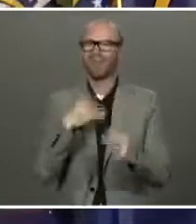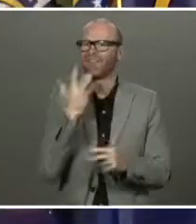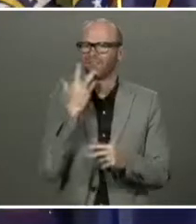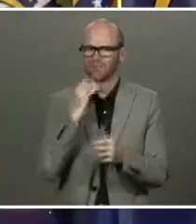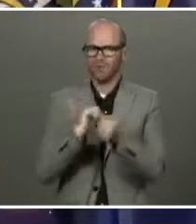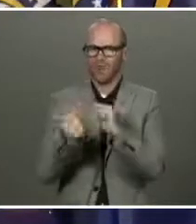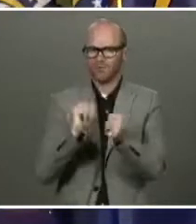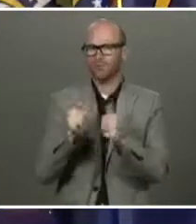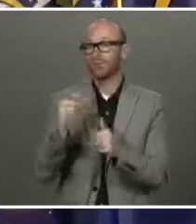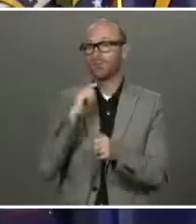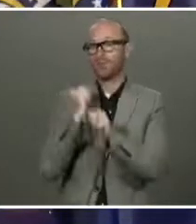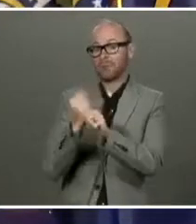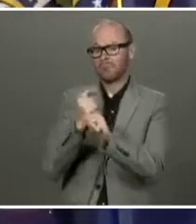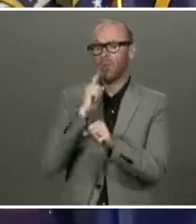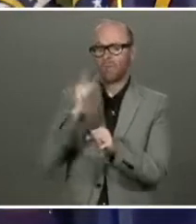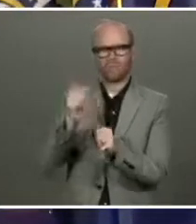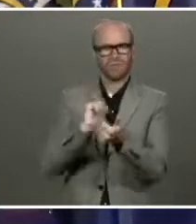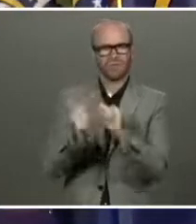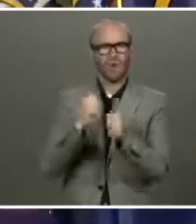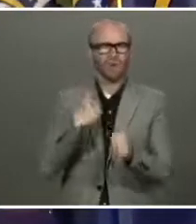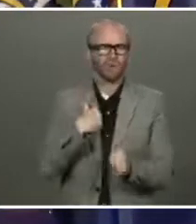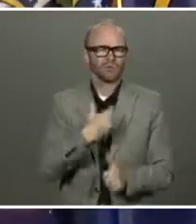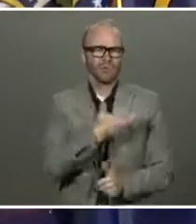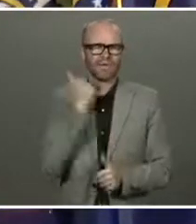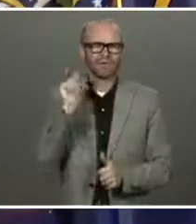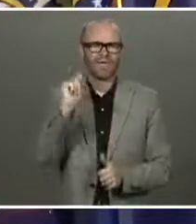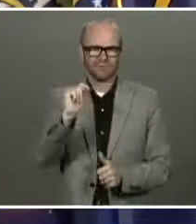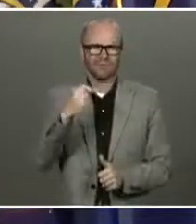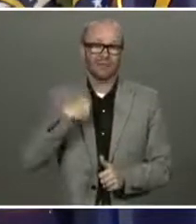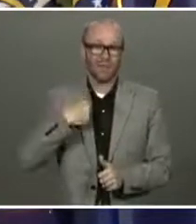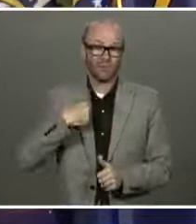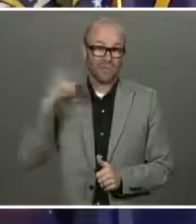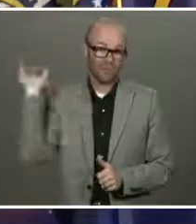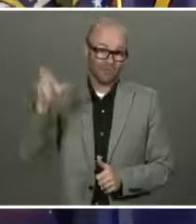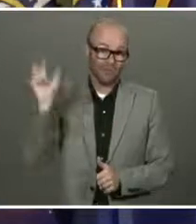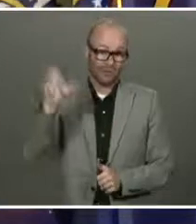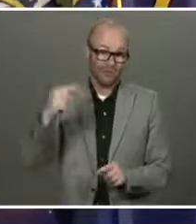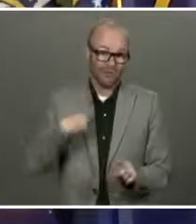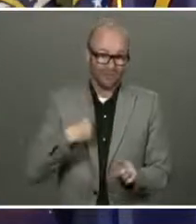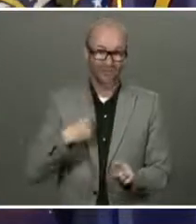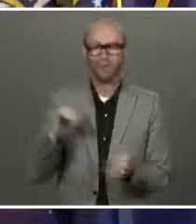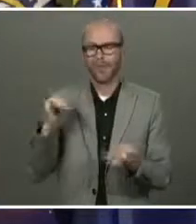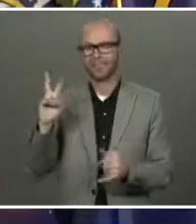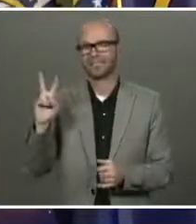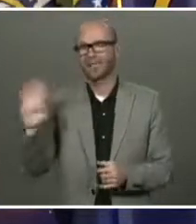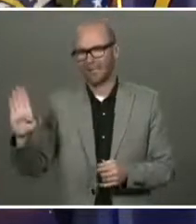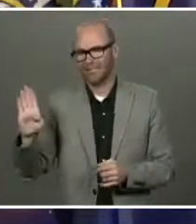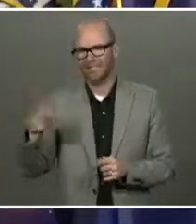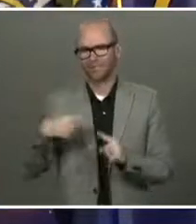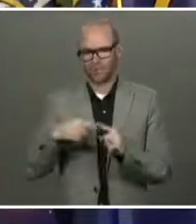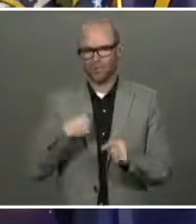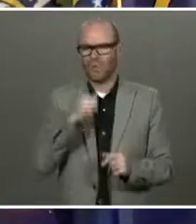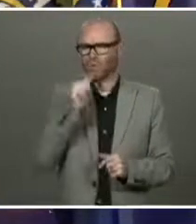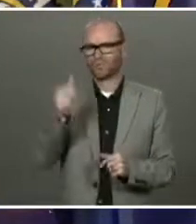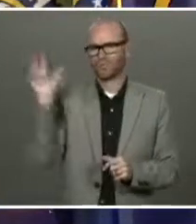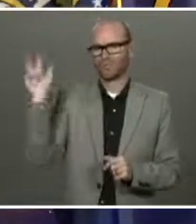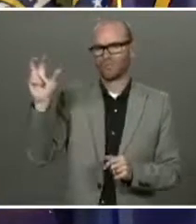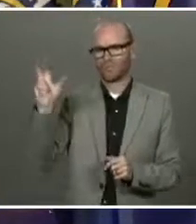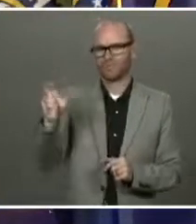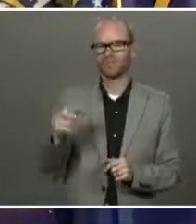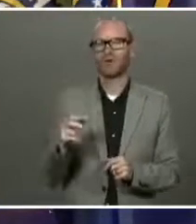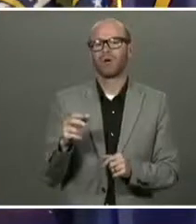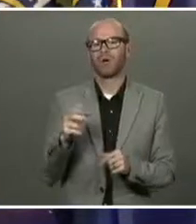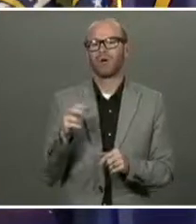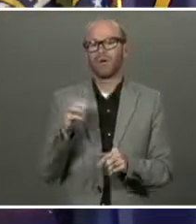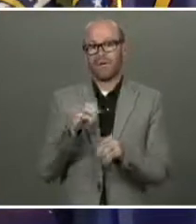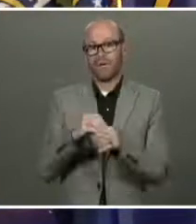Baseball was probably the sport I was best at. I was a pitcher and then played second base when I wasn't pitching.